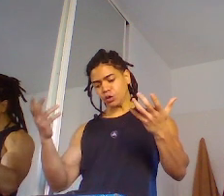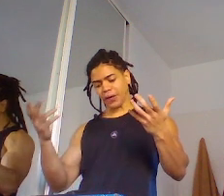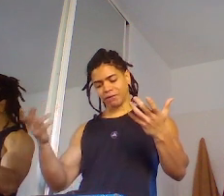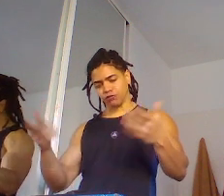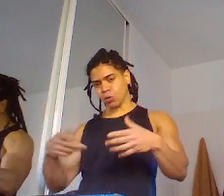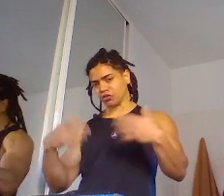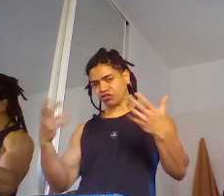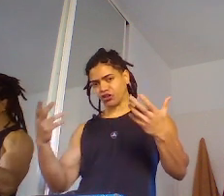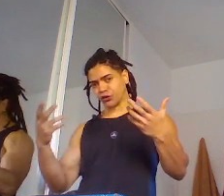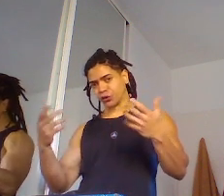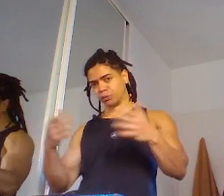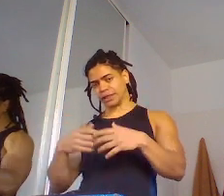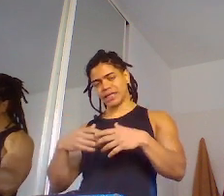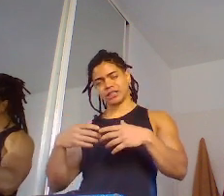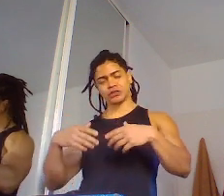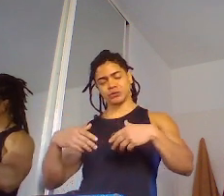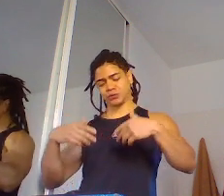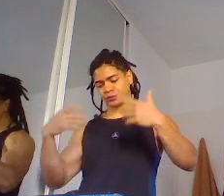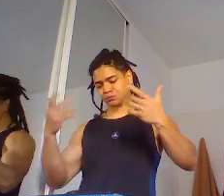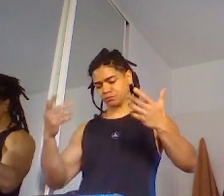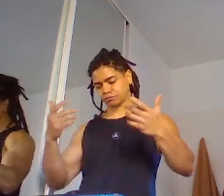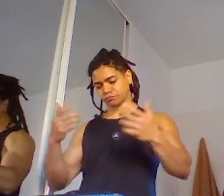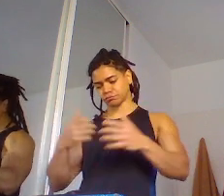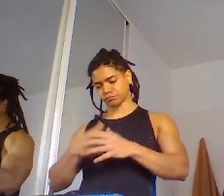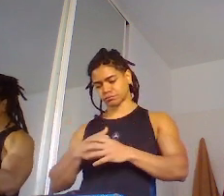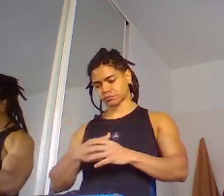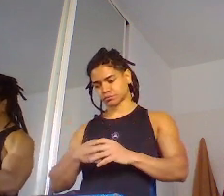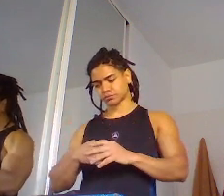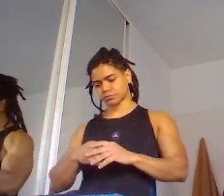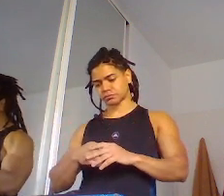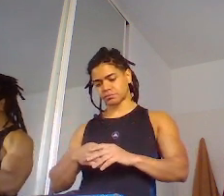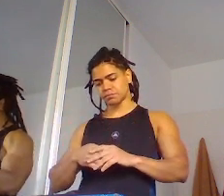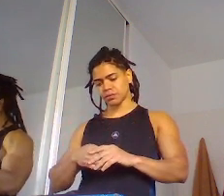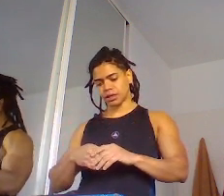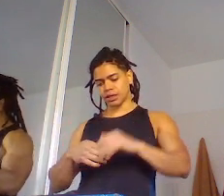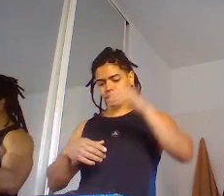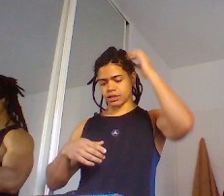Here you have warranty obligations.